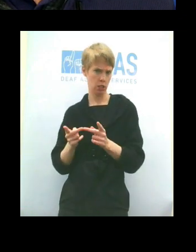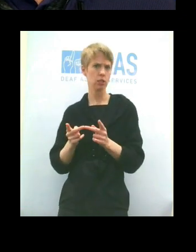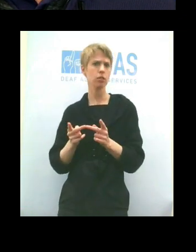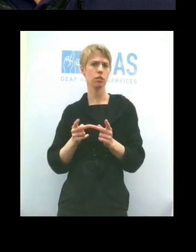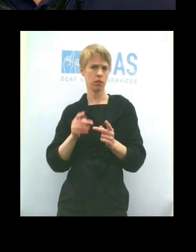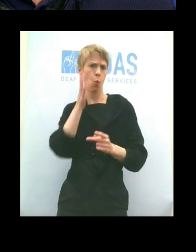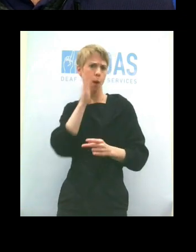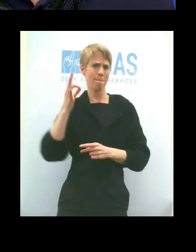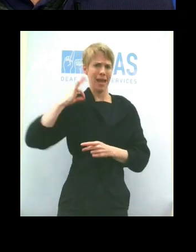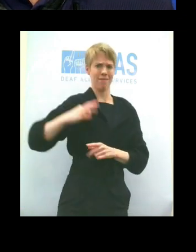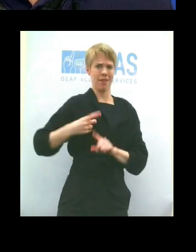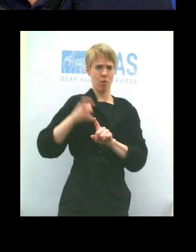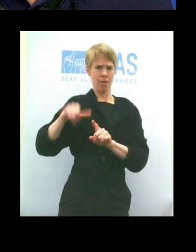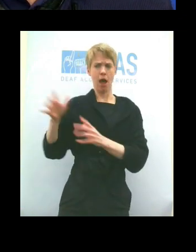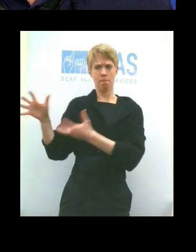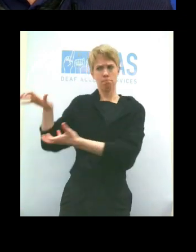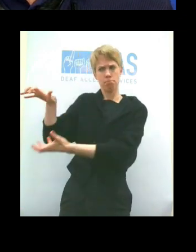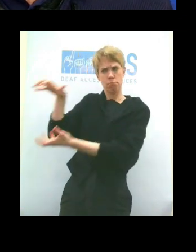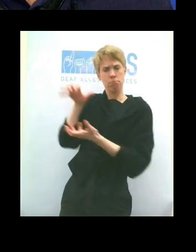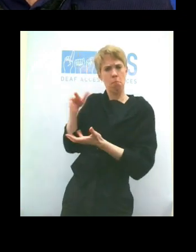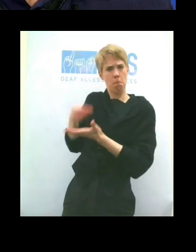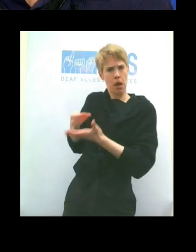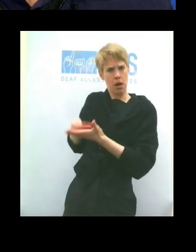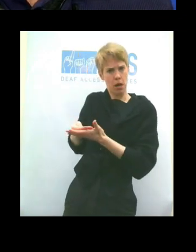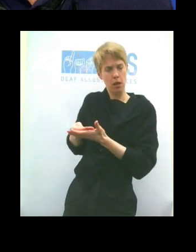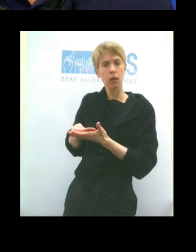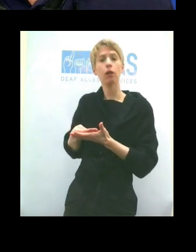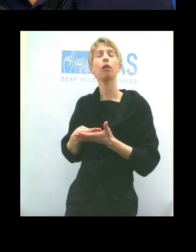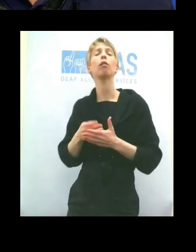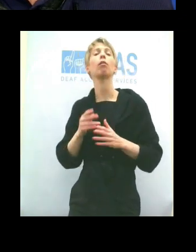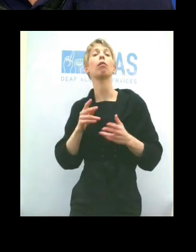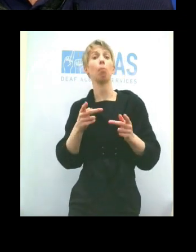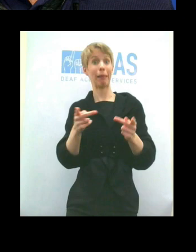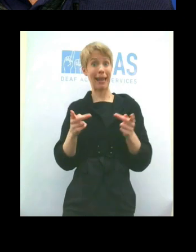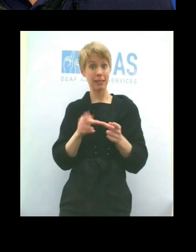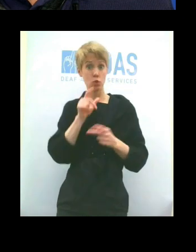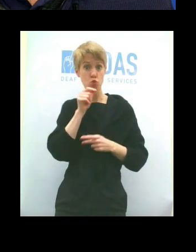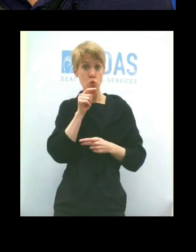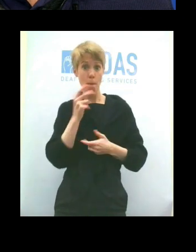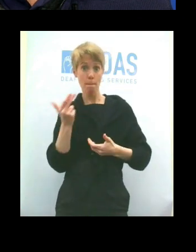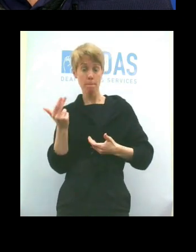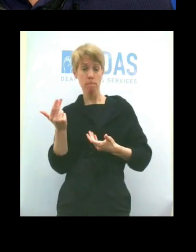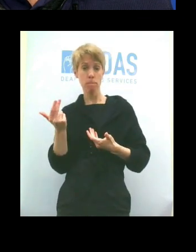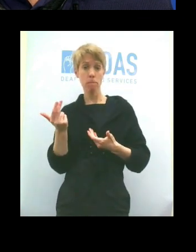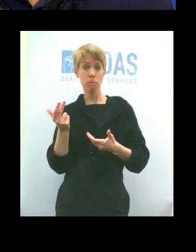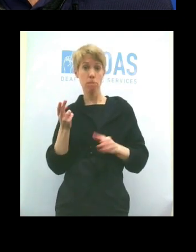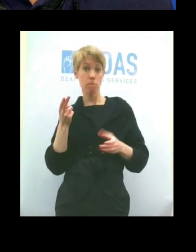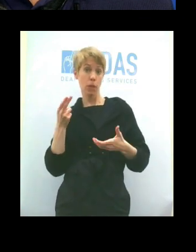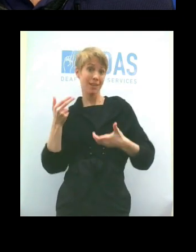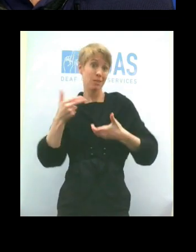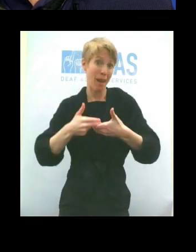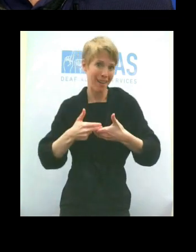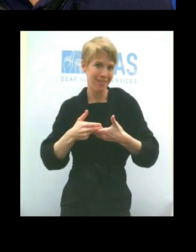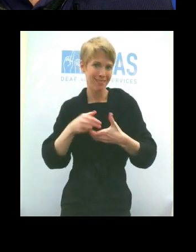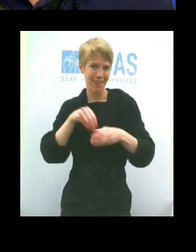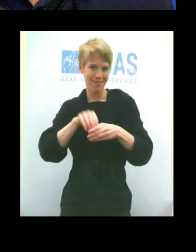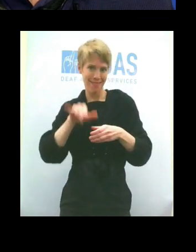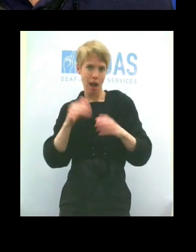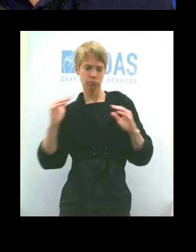idea, here are the participating practices that are participating, so to speak, in